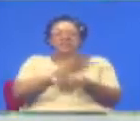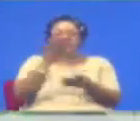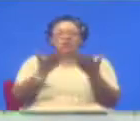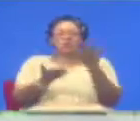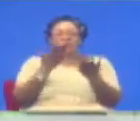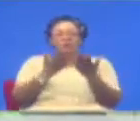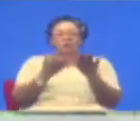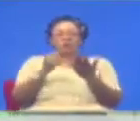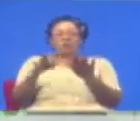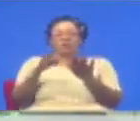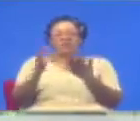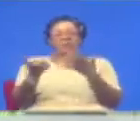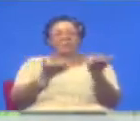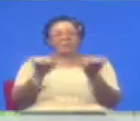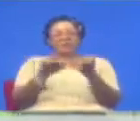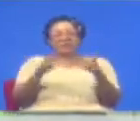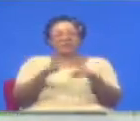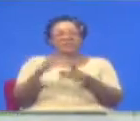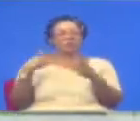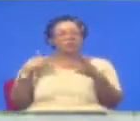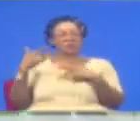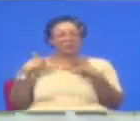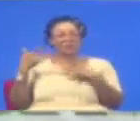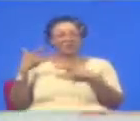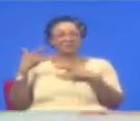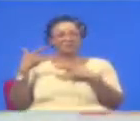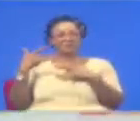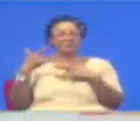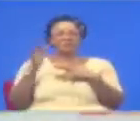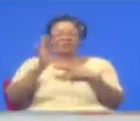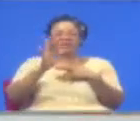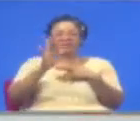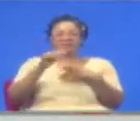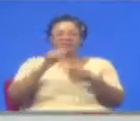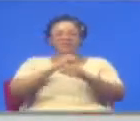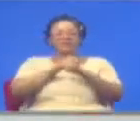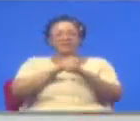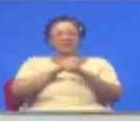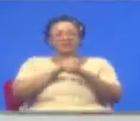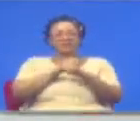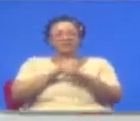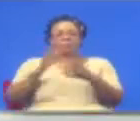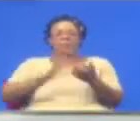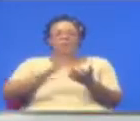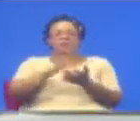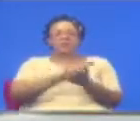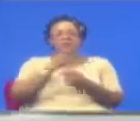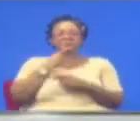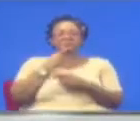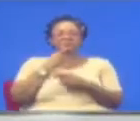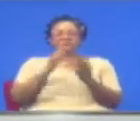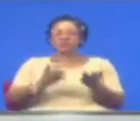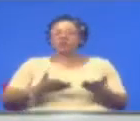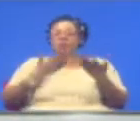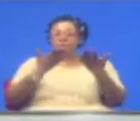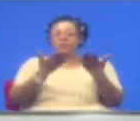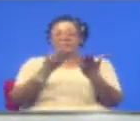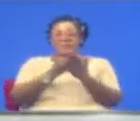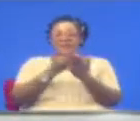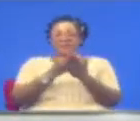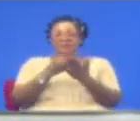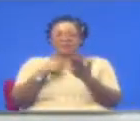the business as a going concern. In its defense, the board of Carbacid argues that the offer price represents a premium as